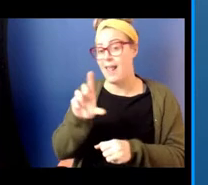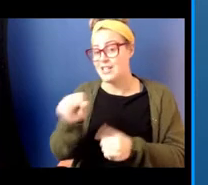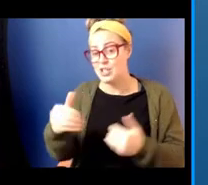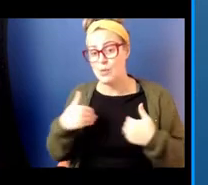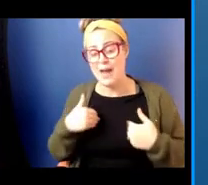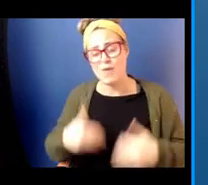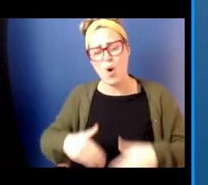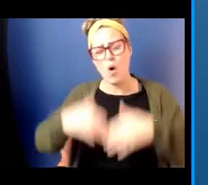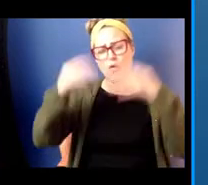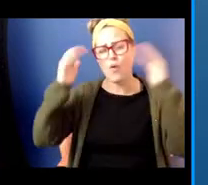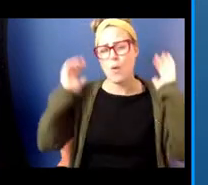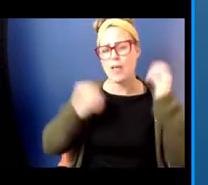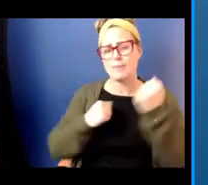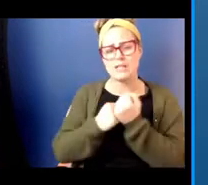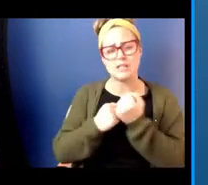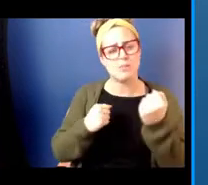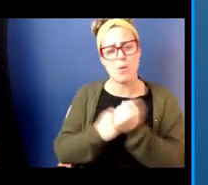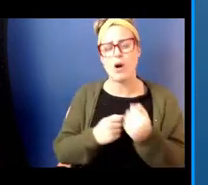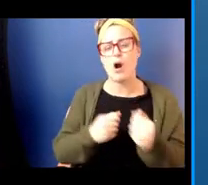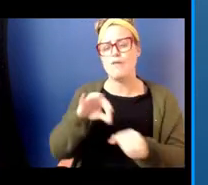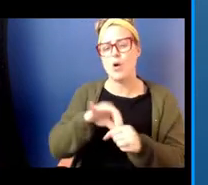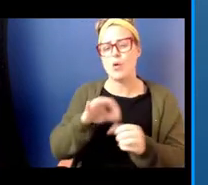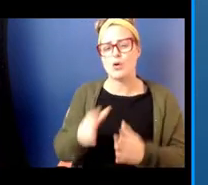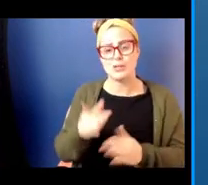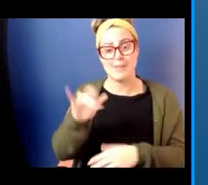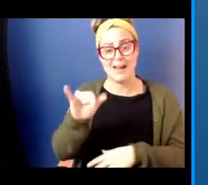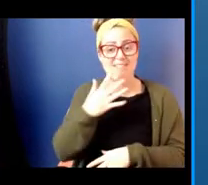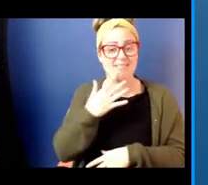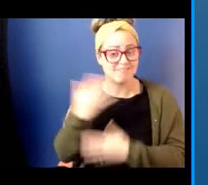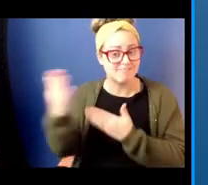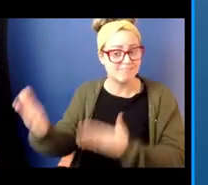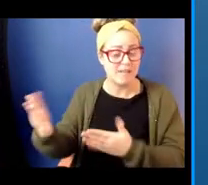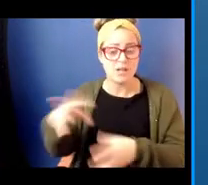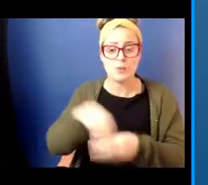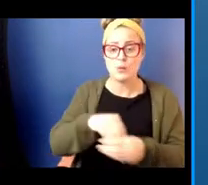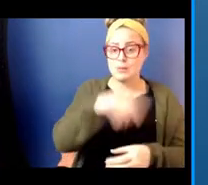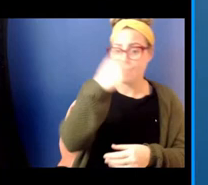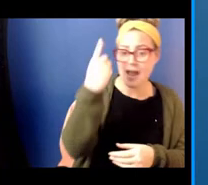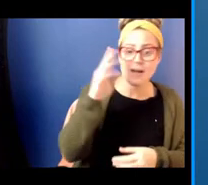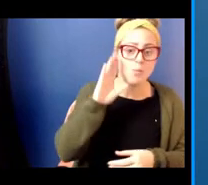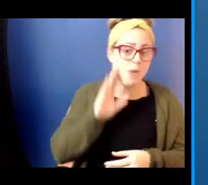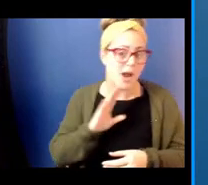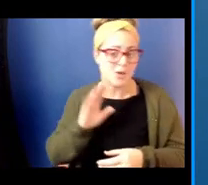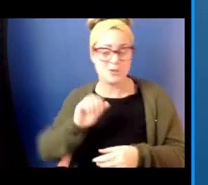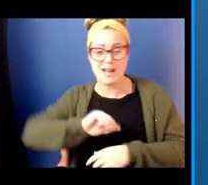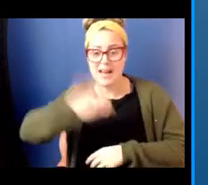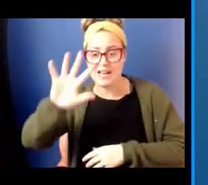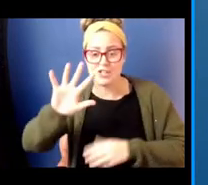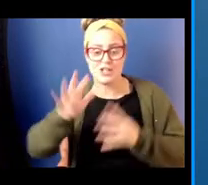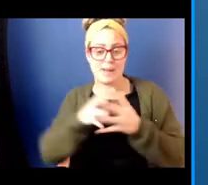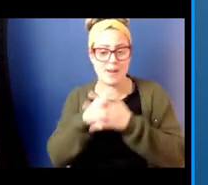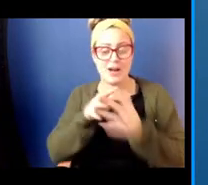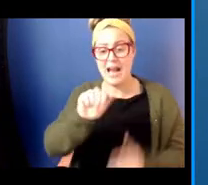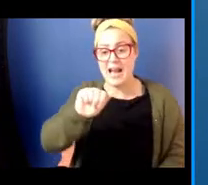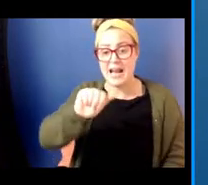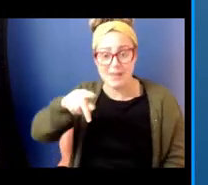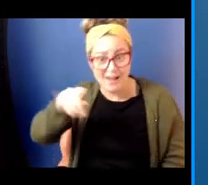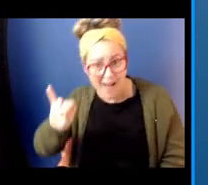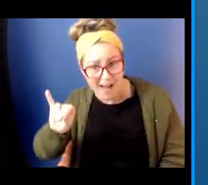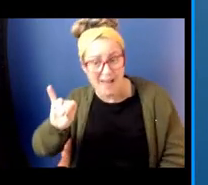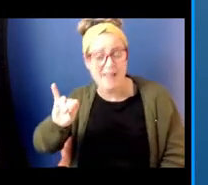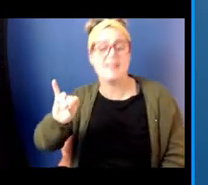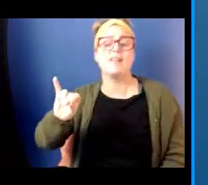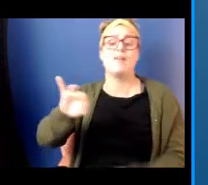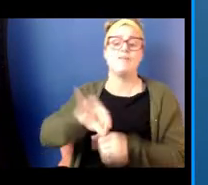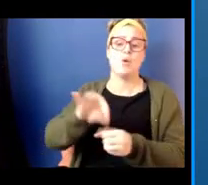voters of color and that includes black brown Asian American Pacific Pacific Islander voters